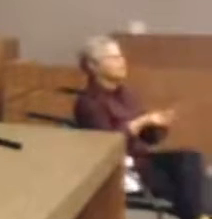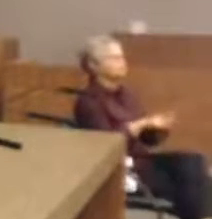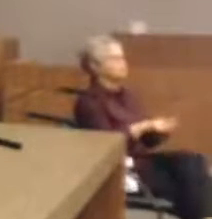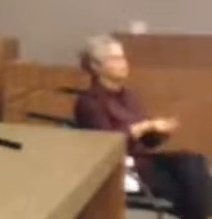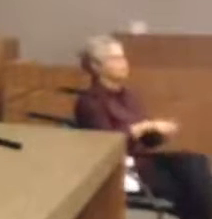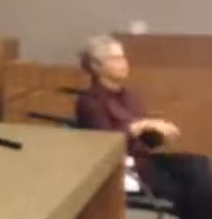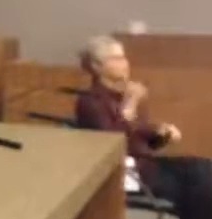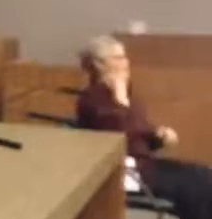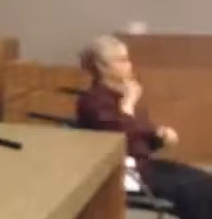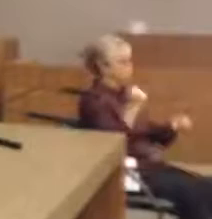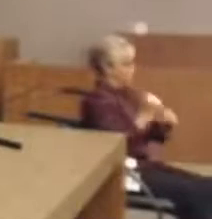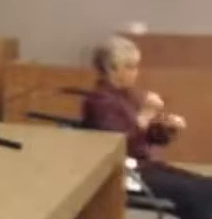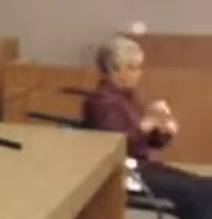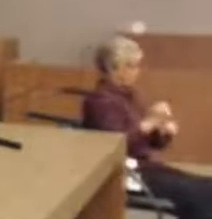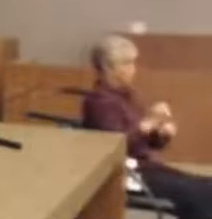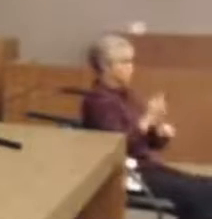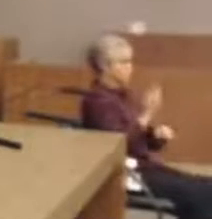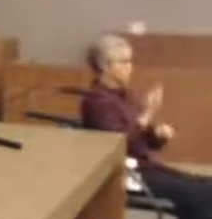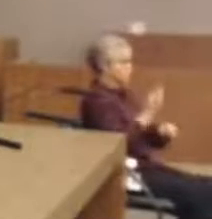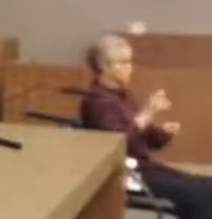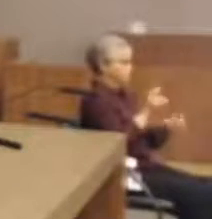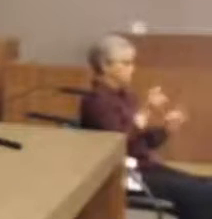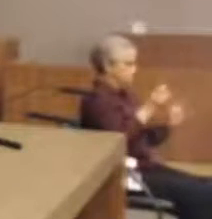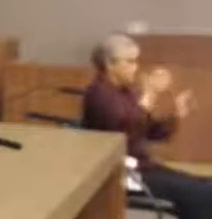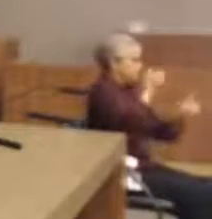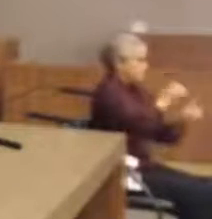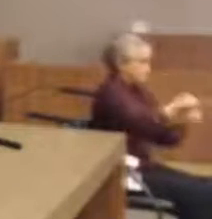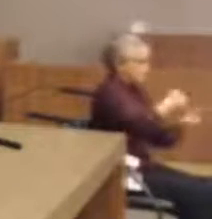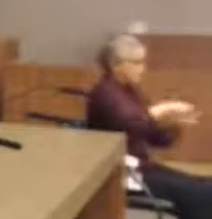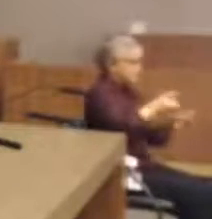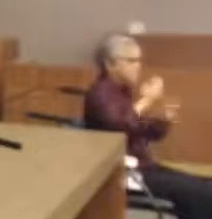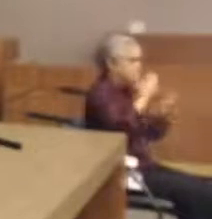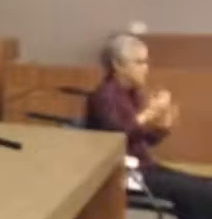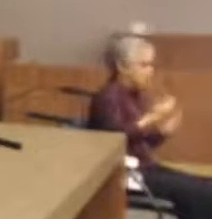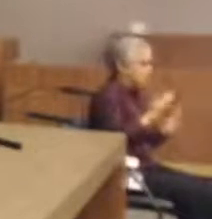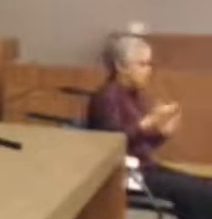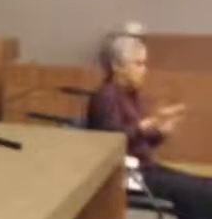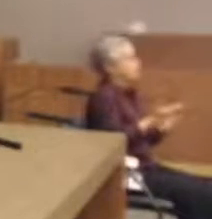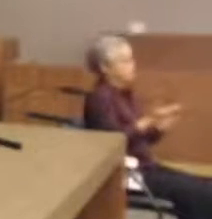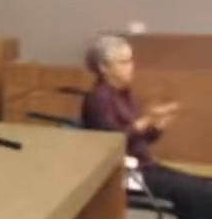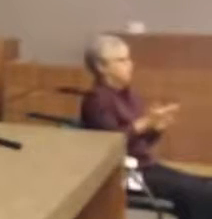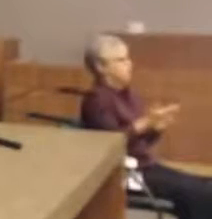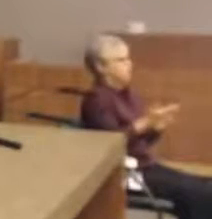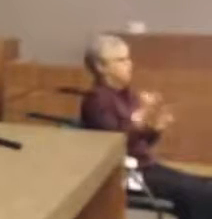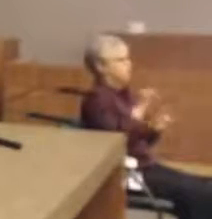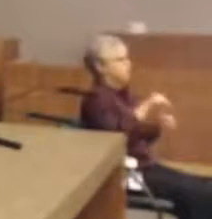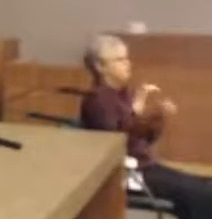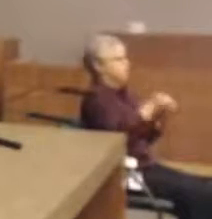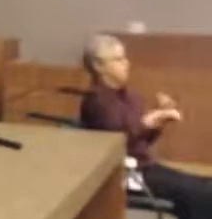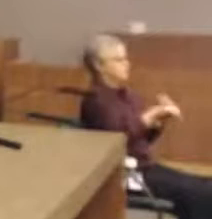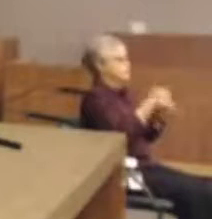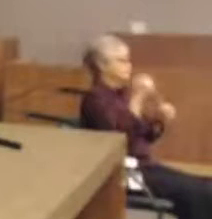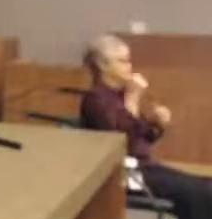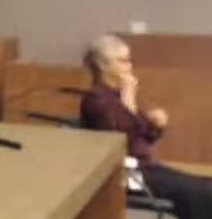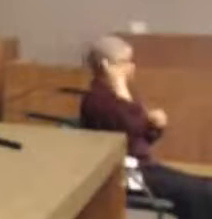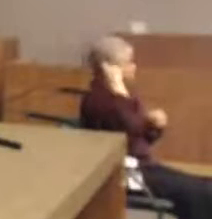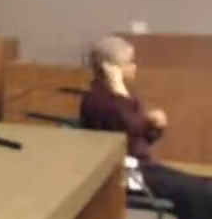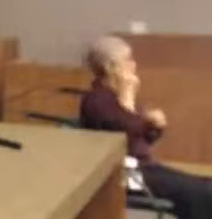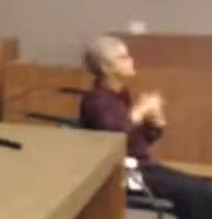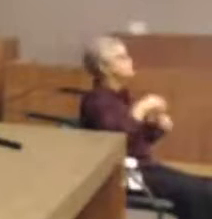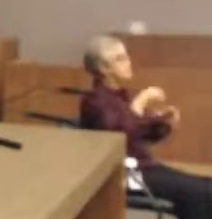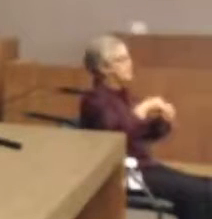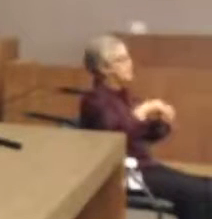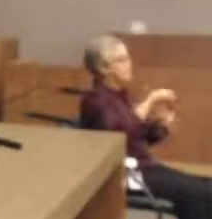the, in this case, it could be trauma or abuse or the sad thing that happened. Those things stay ingrained in your memory too. And that's the amygdala,